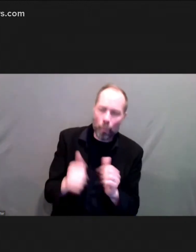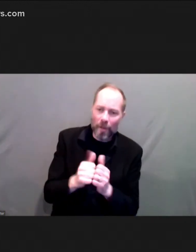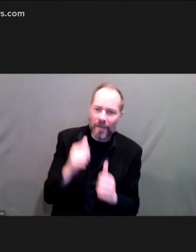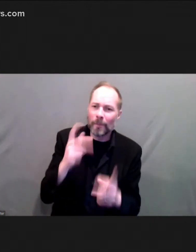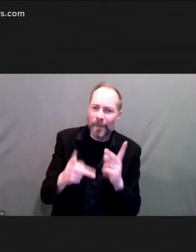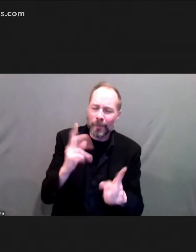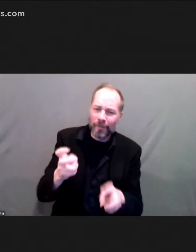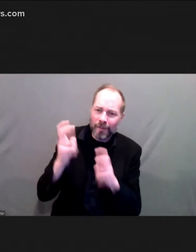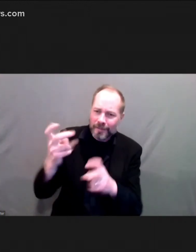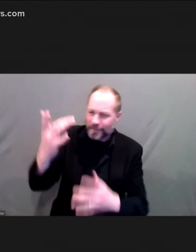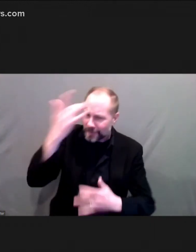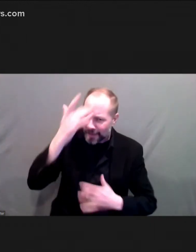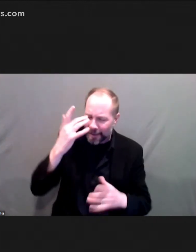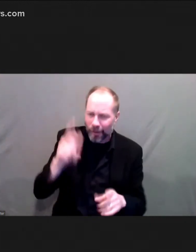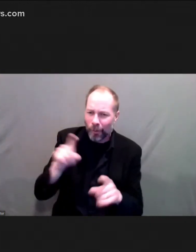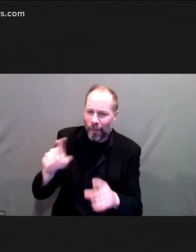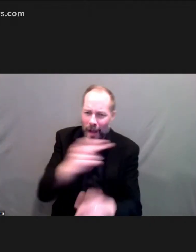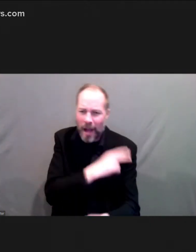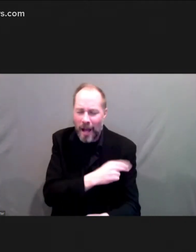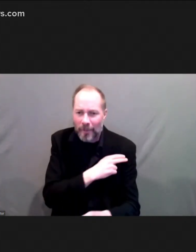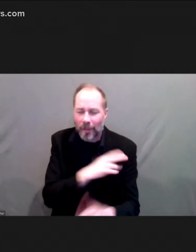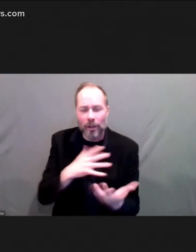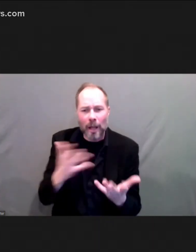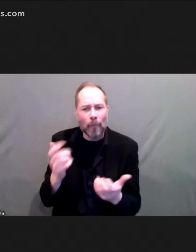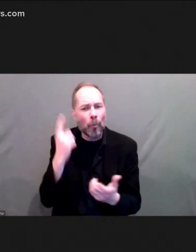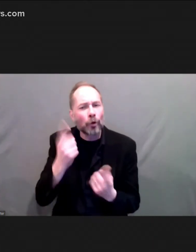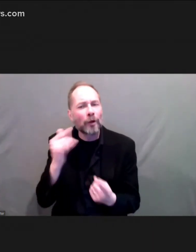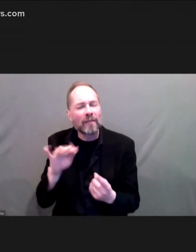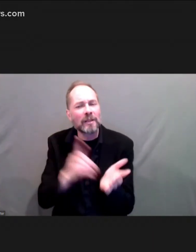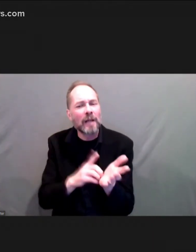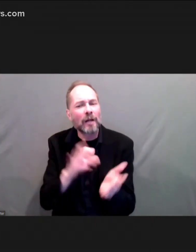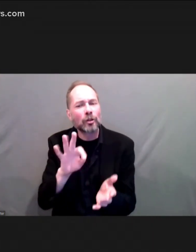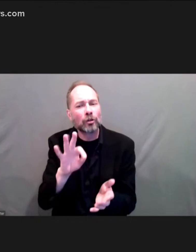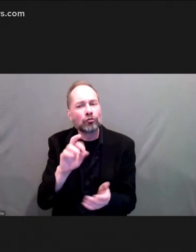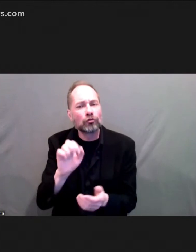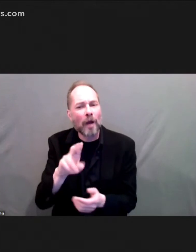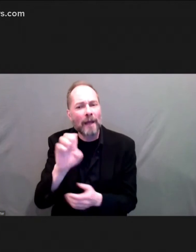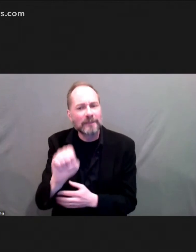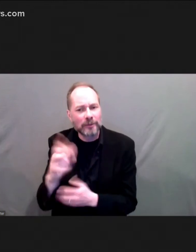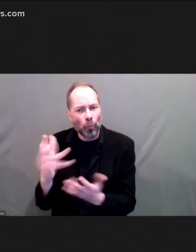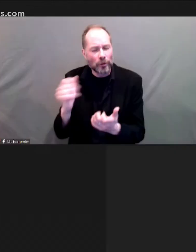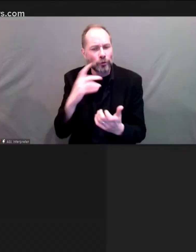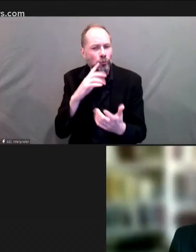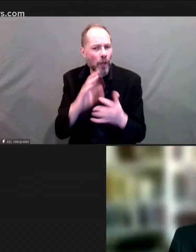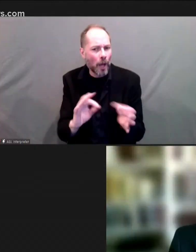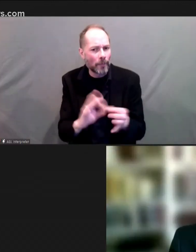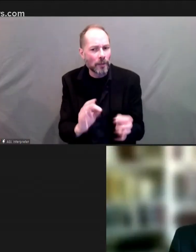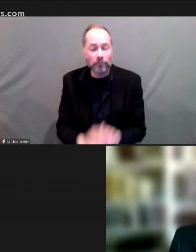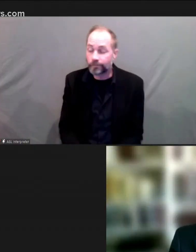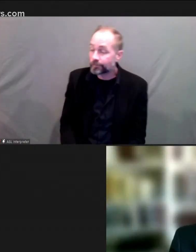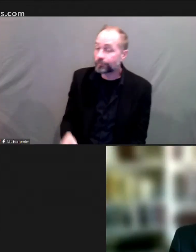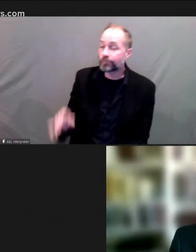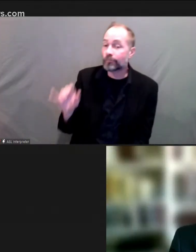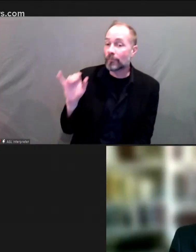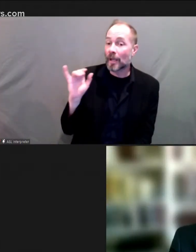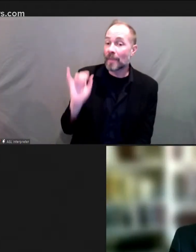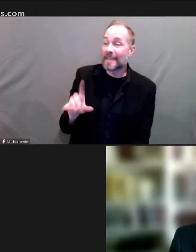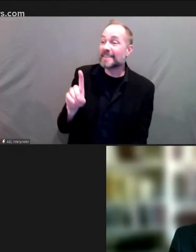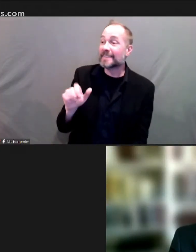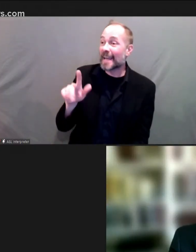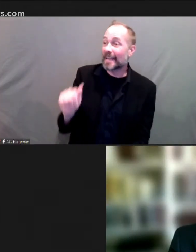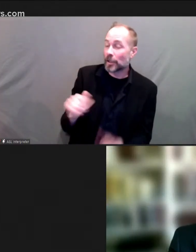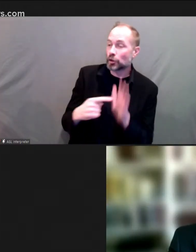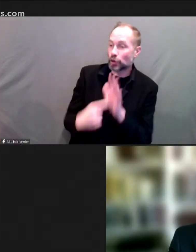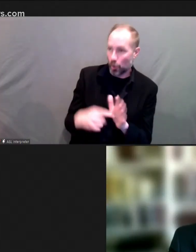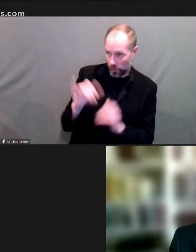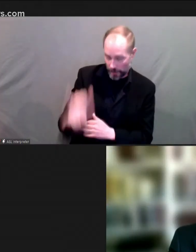I wonder if Dr. France would like to comment on that. So the data shows that the Omicron variant is